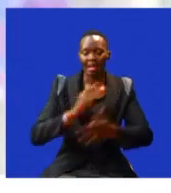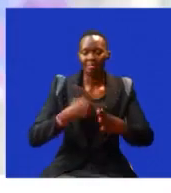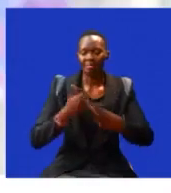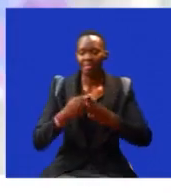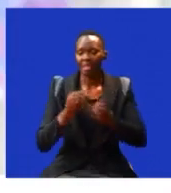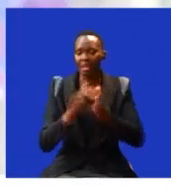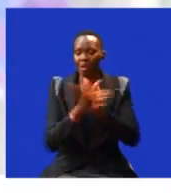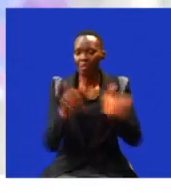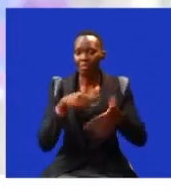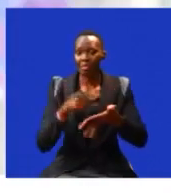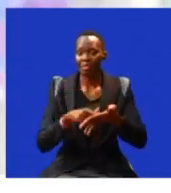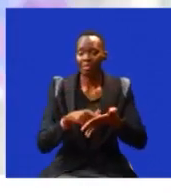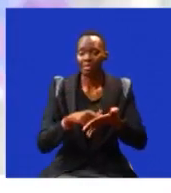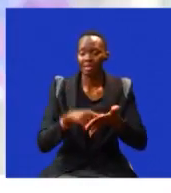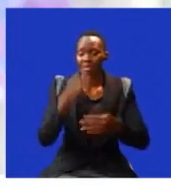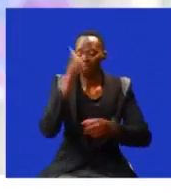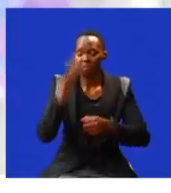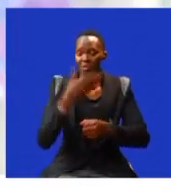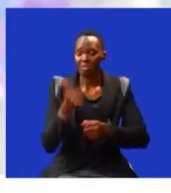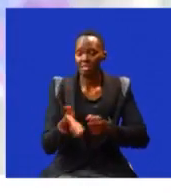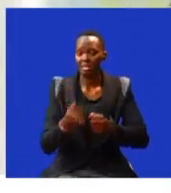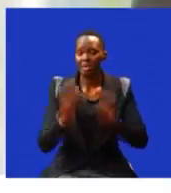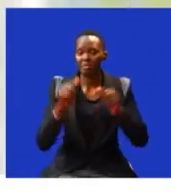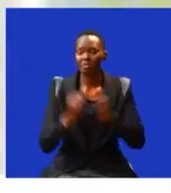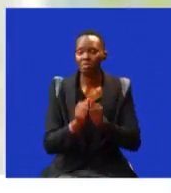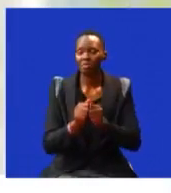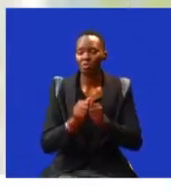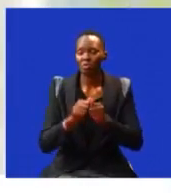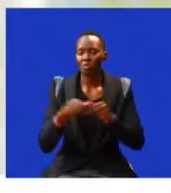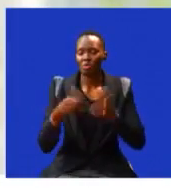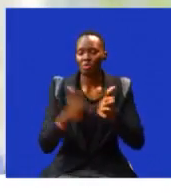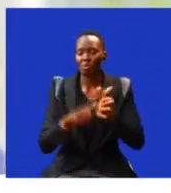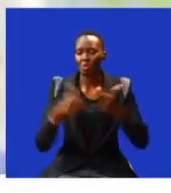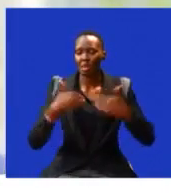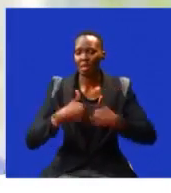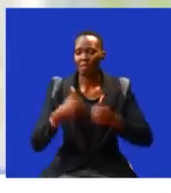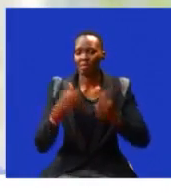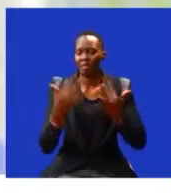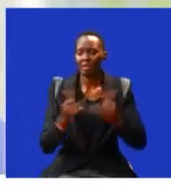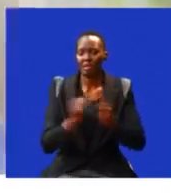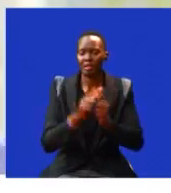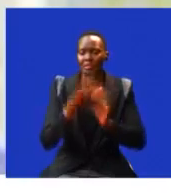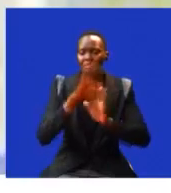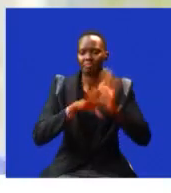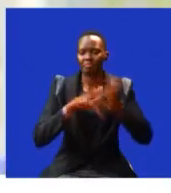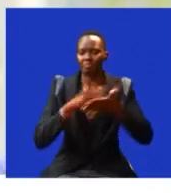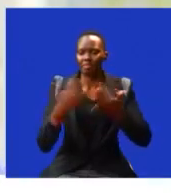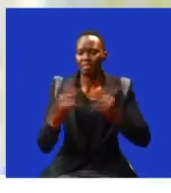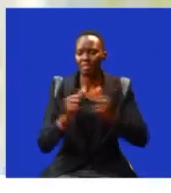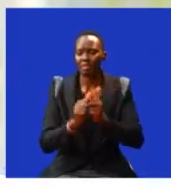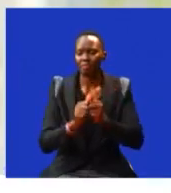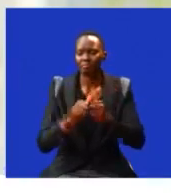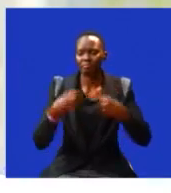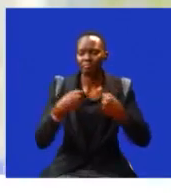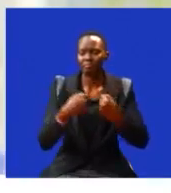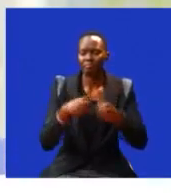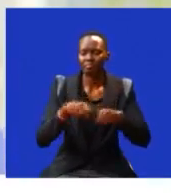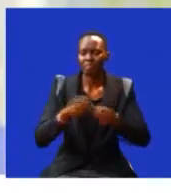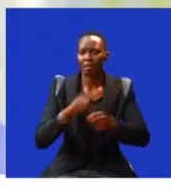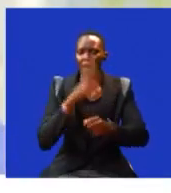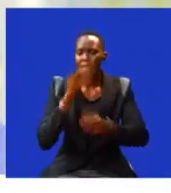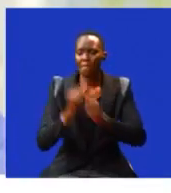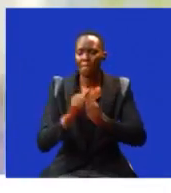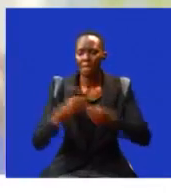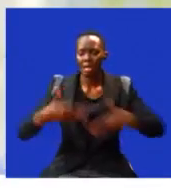kitu akina bala wanga juu hapa watu wataumia sana. The project is now being destroyed by the residents of this place, the